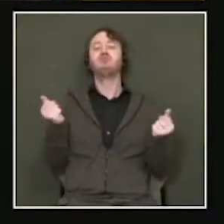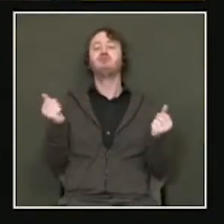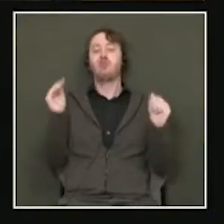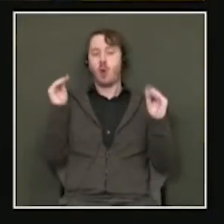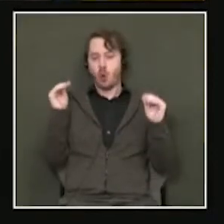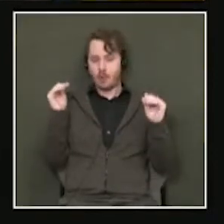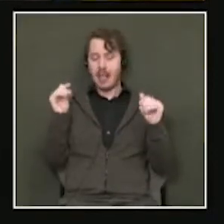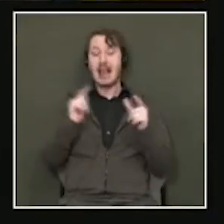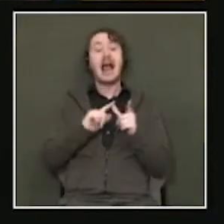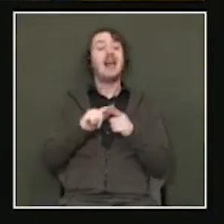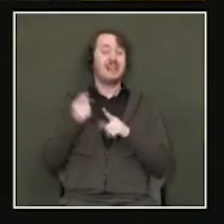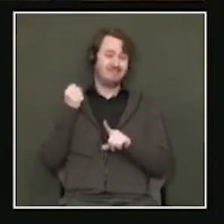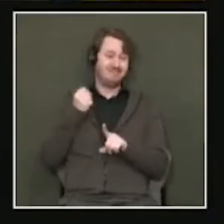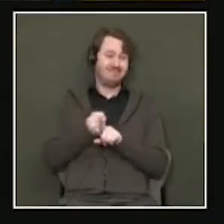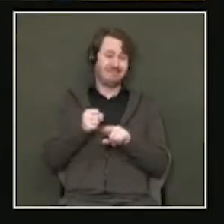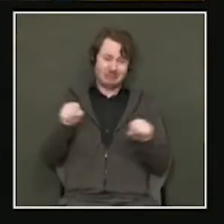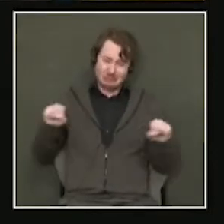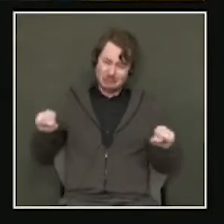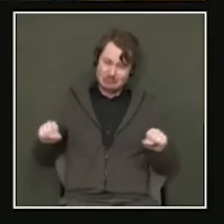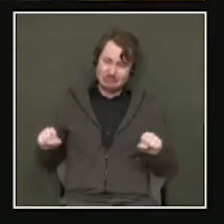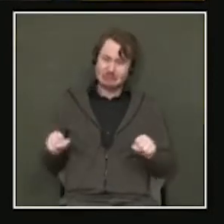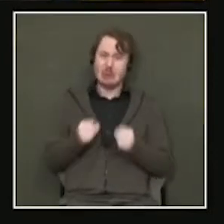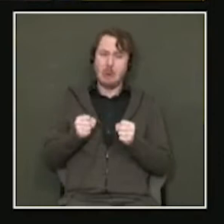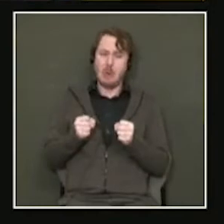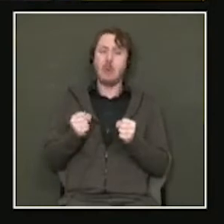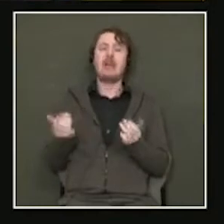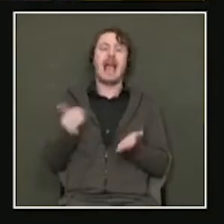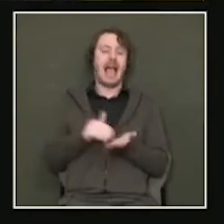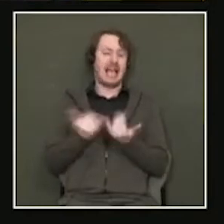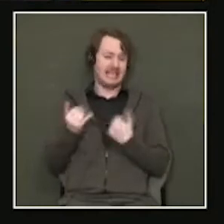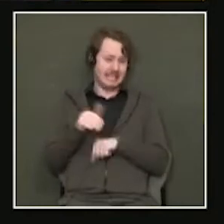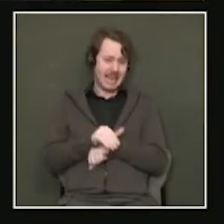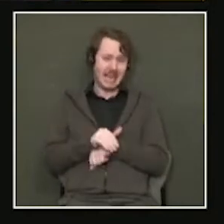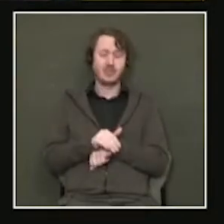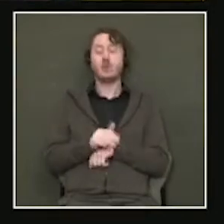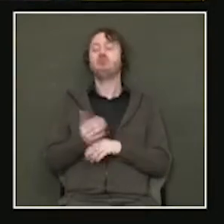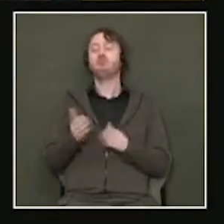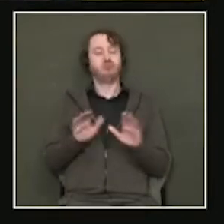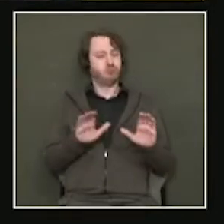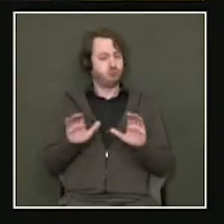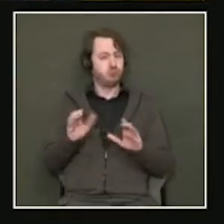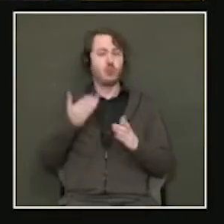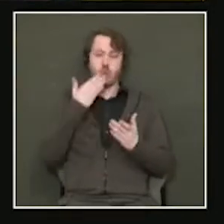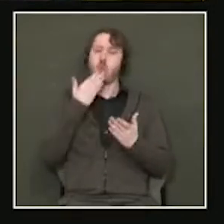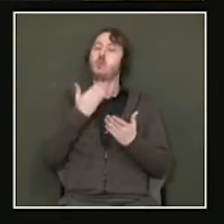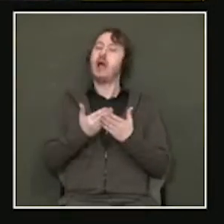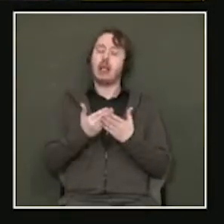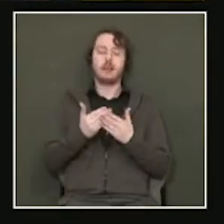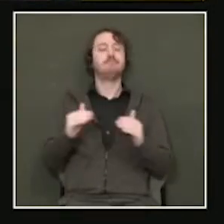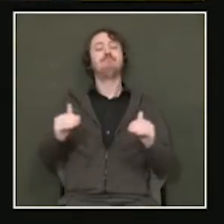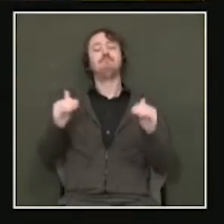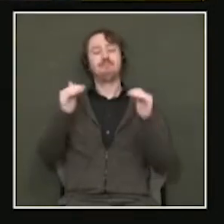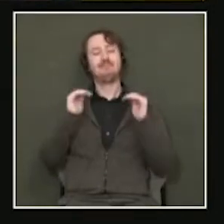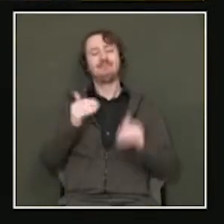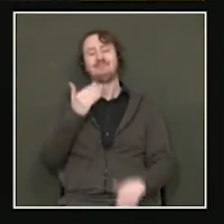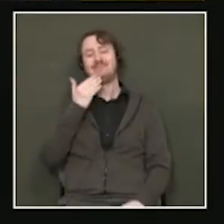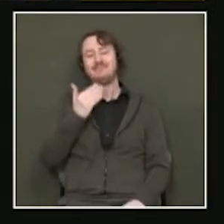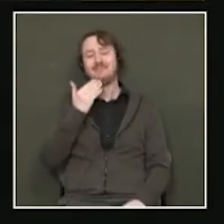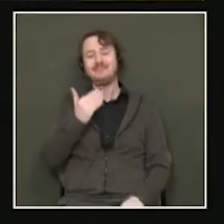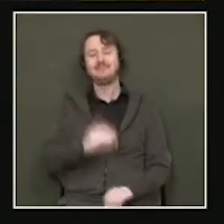get very cold again tonight. So all in all, we're doing well, and on to the next one. Thank you.